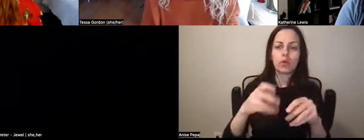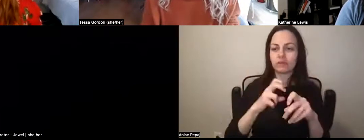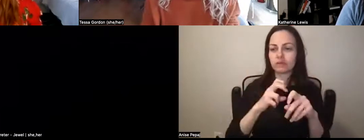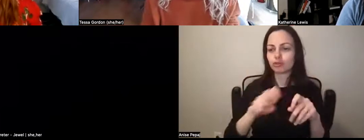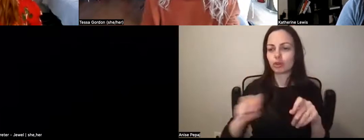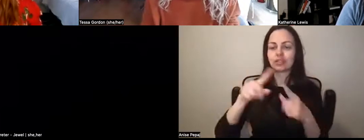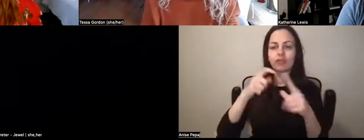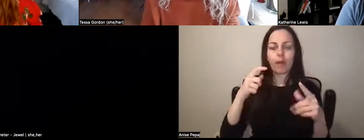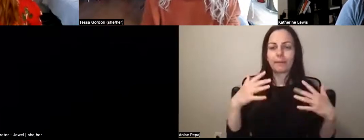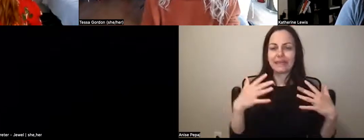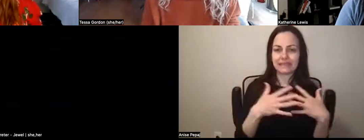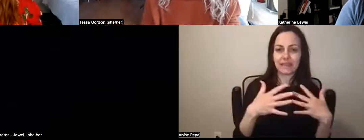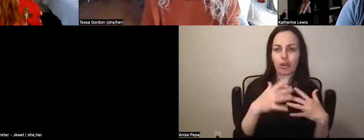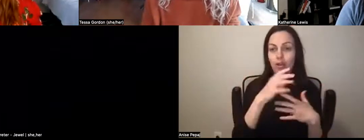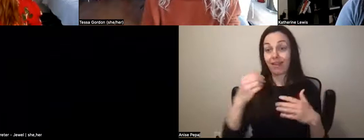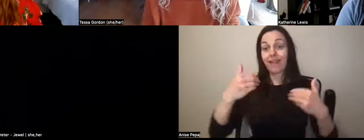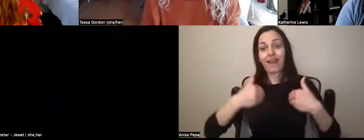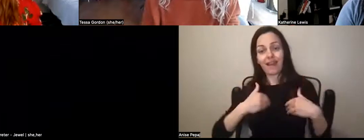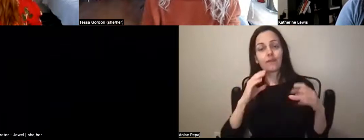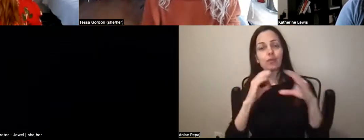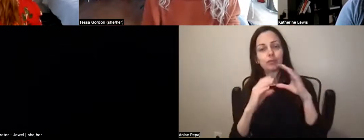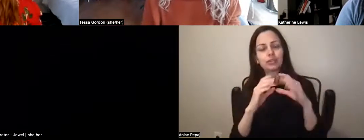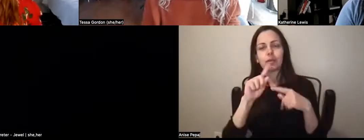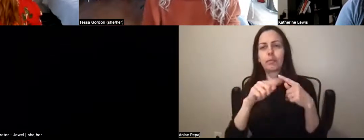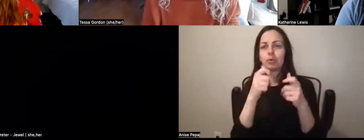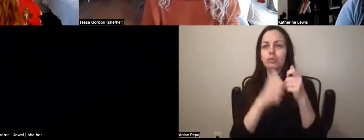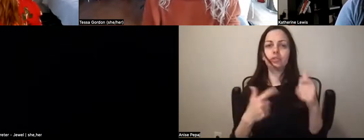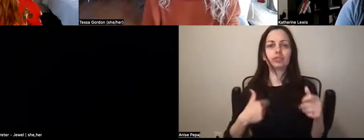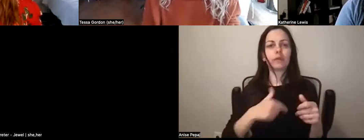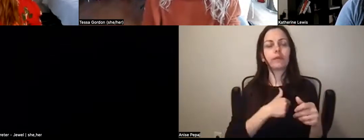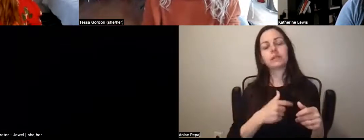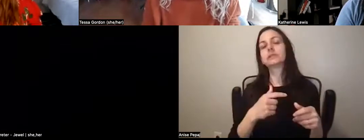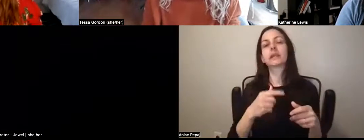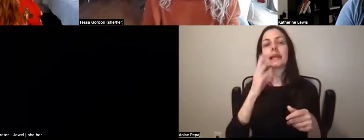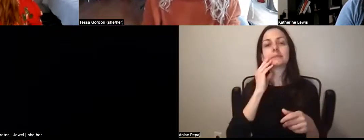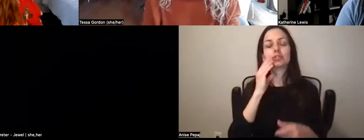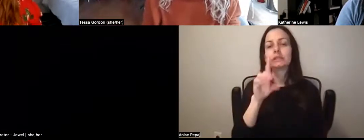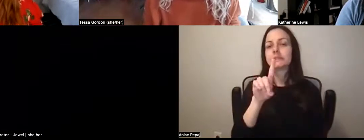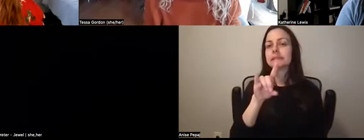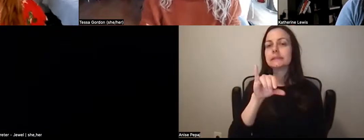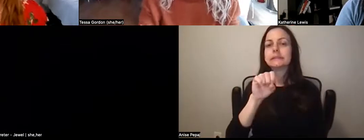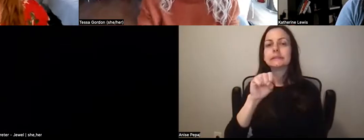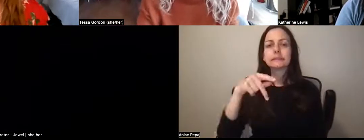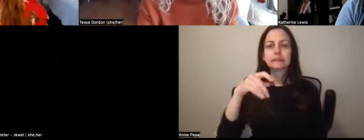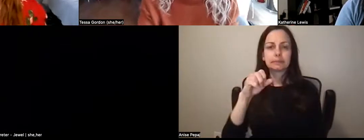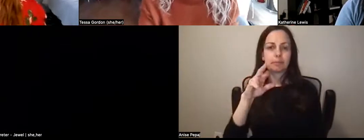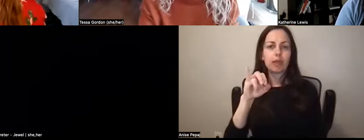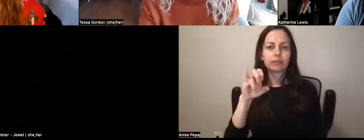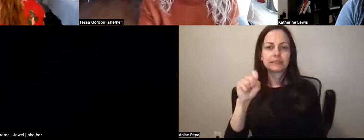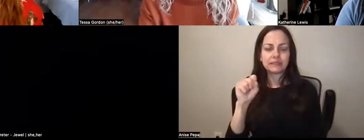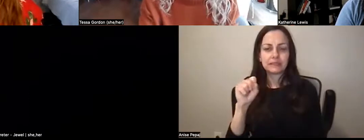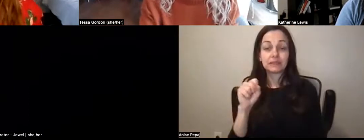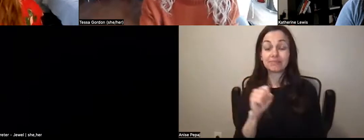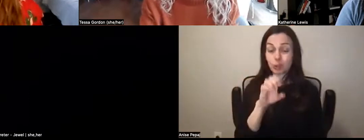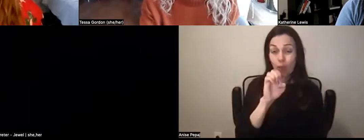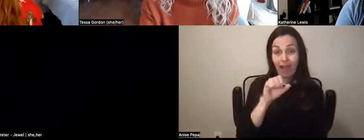about how each of us have experienced disparities. And so when I think about health equity, also as a